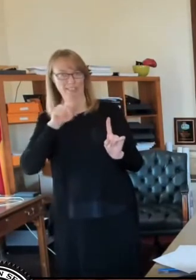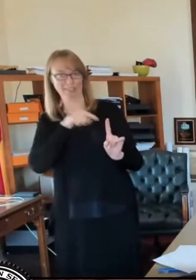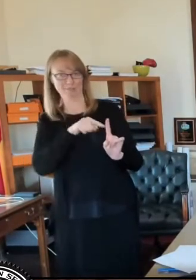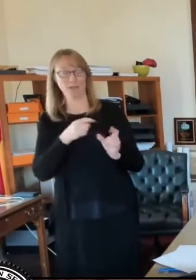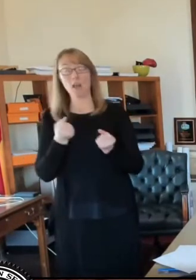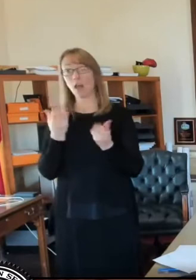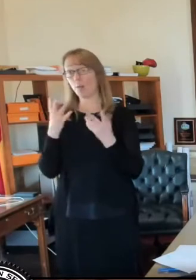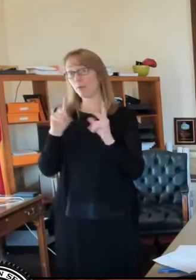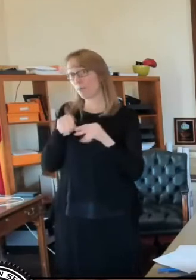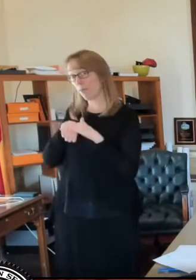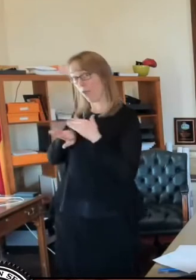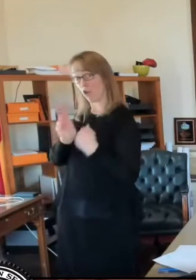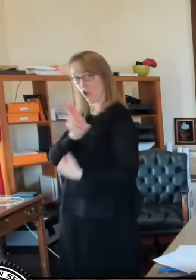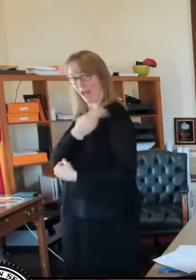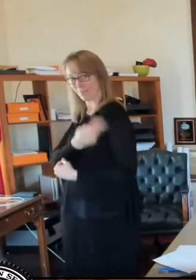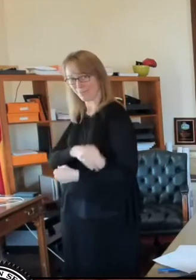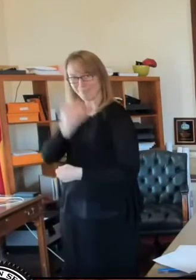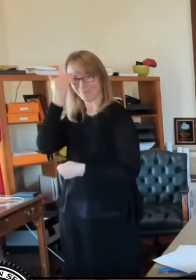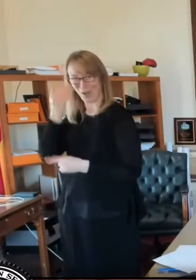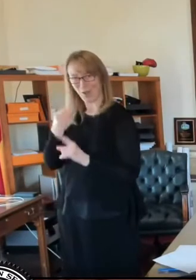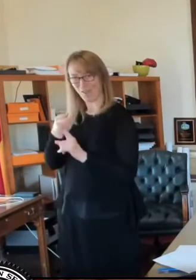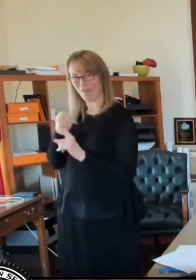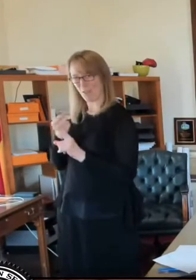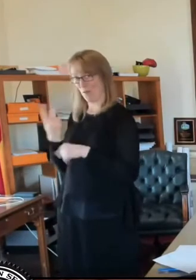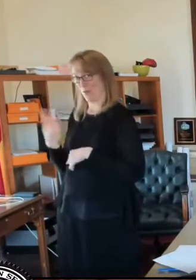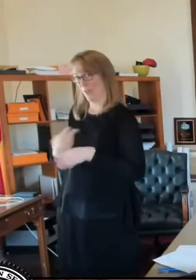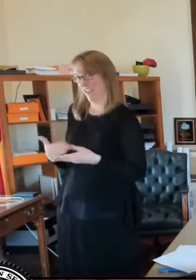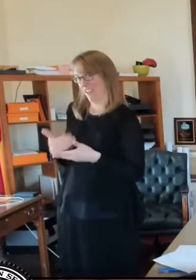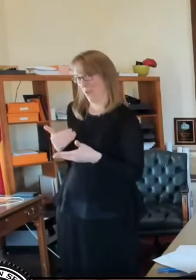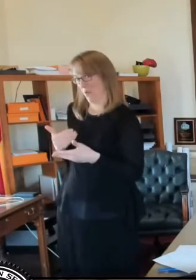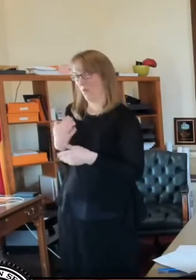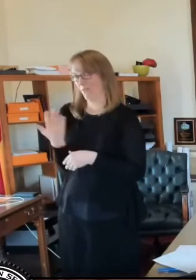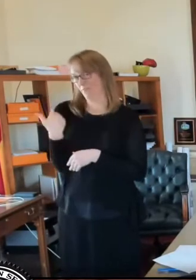these numbers are 2 days behind, so these numbers are really from Friday.